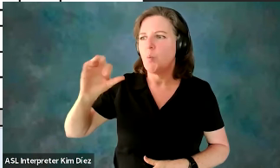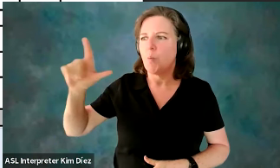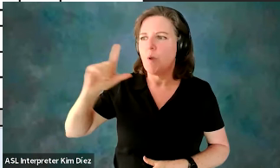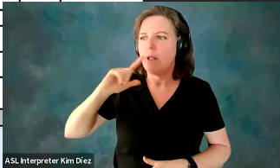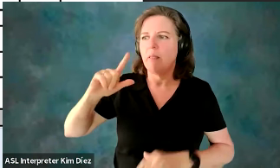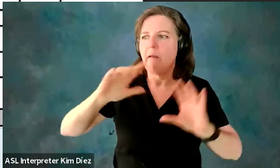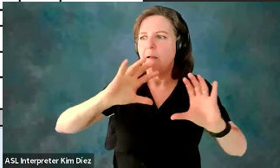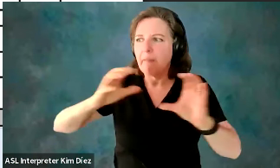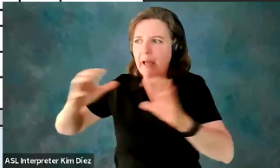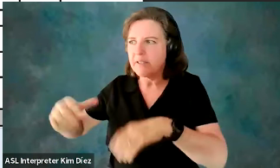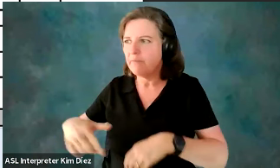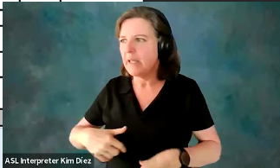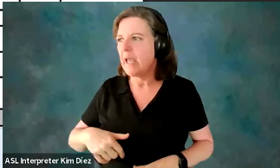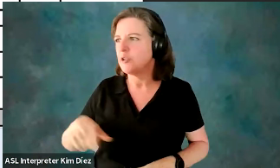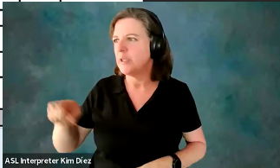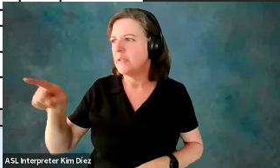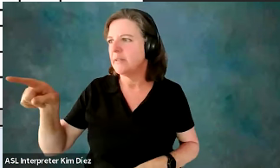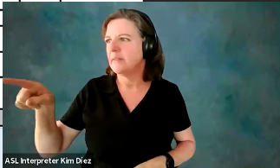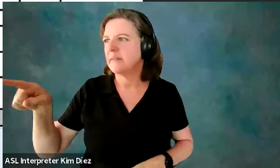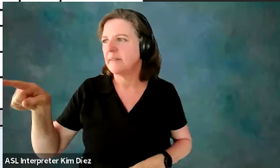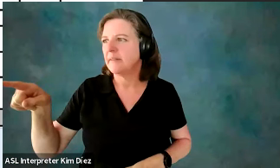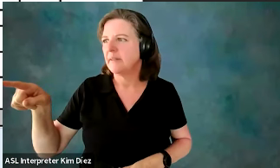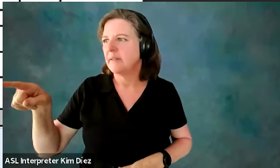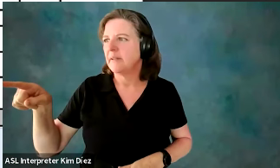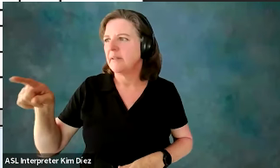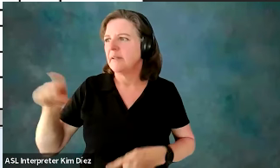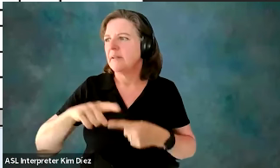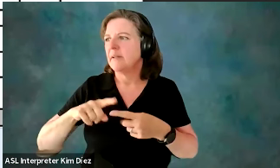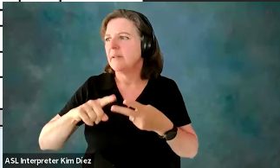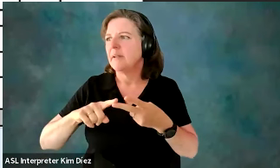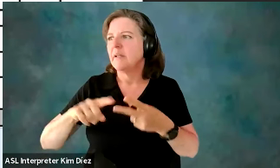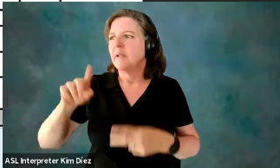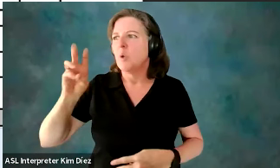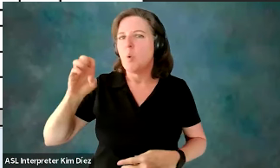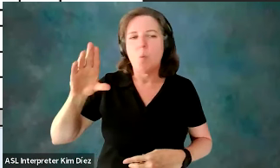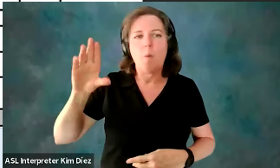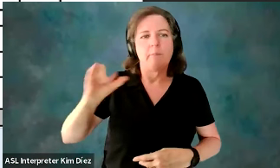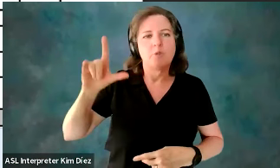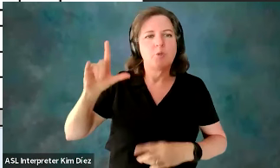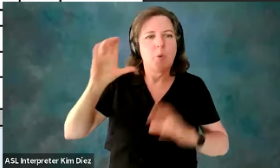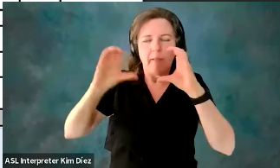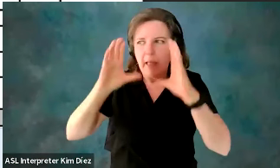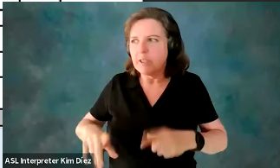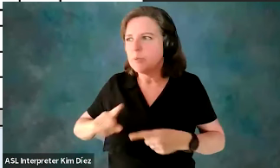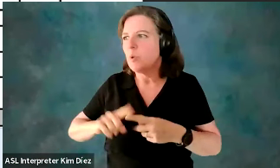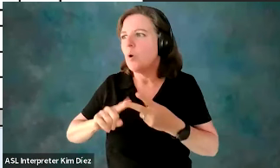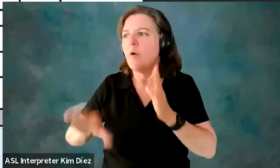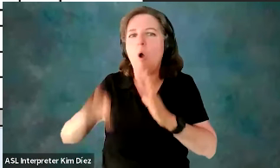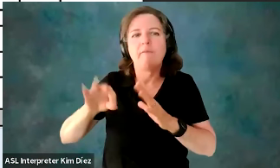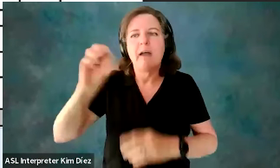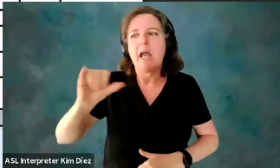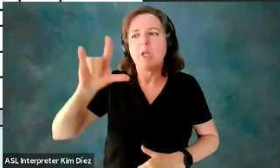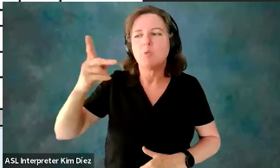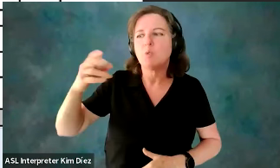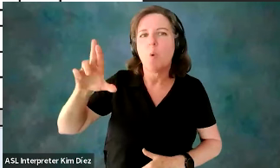index or classification, you're going to see a tab in the Data Explorer, and you're going to see properties and qualities. And